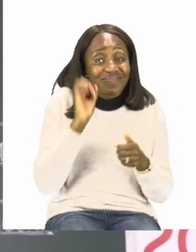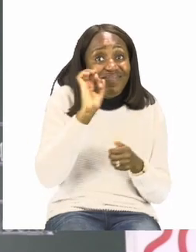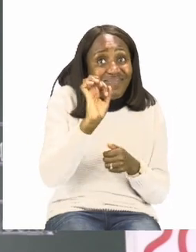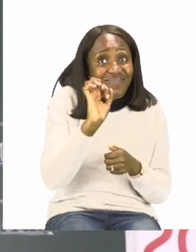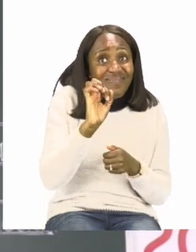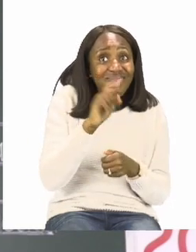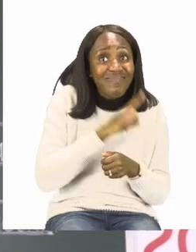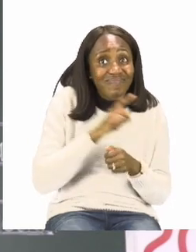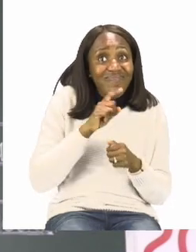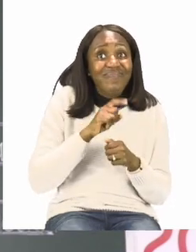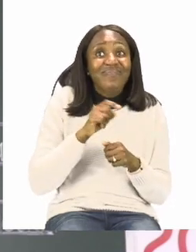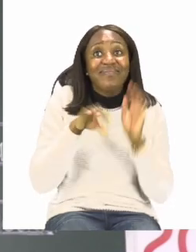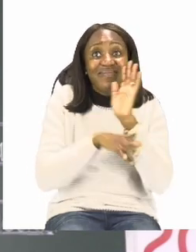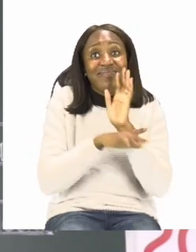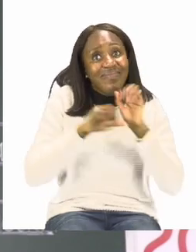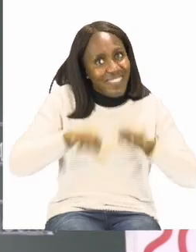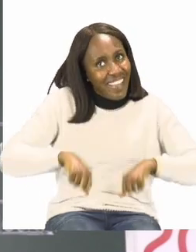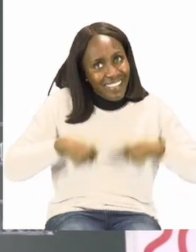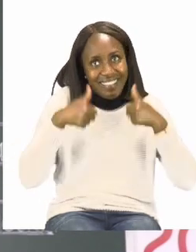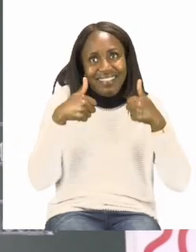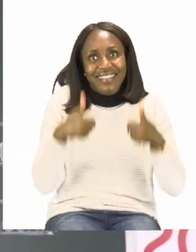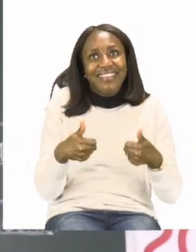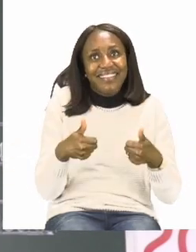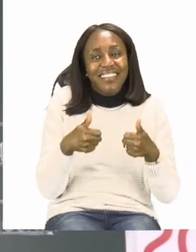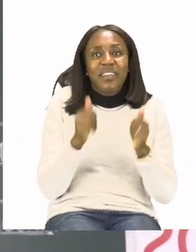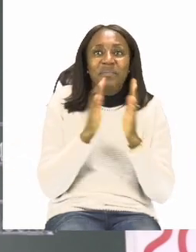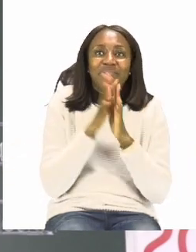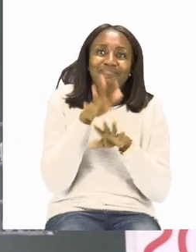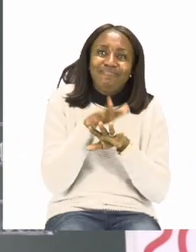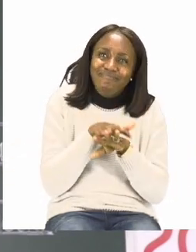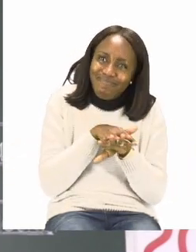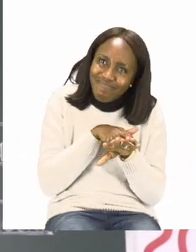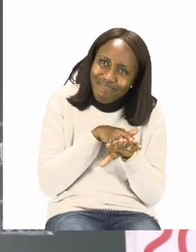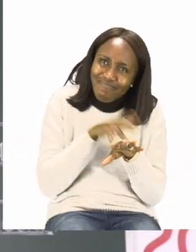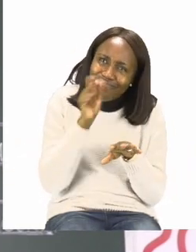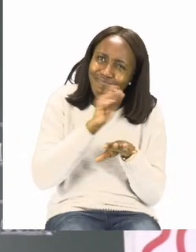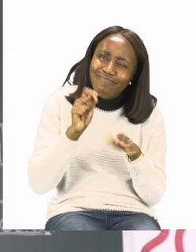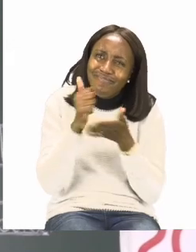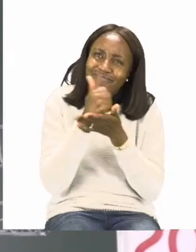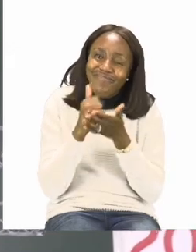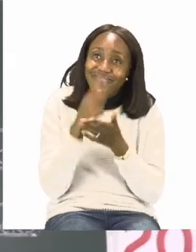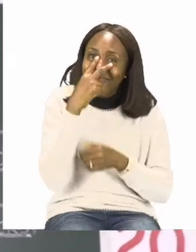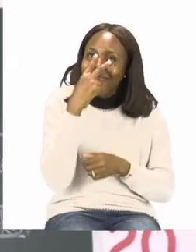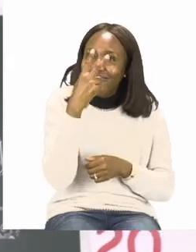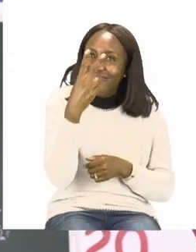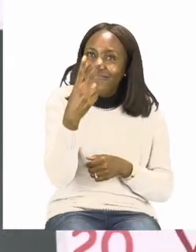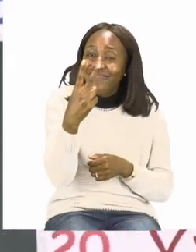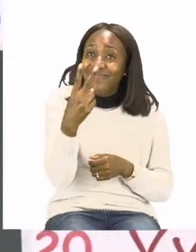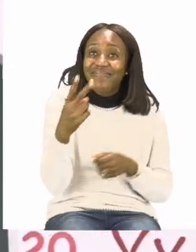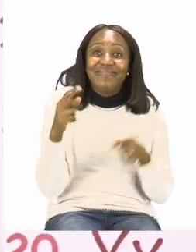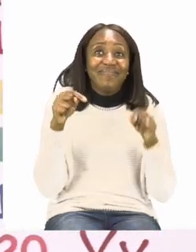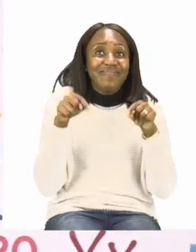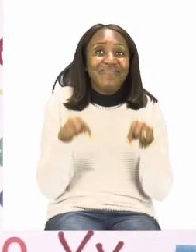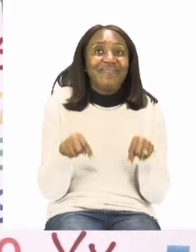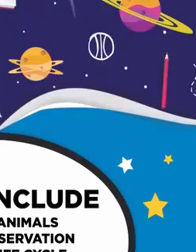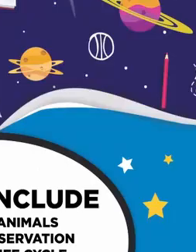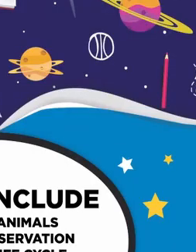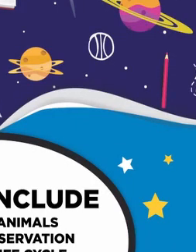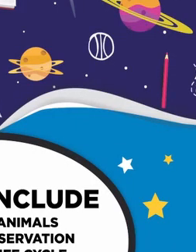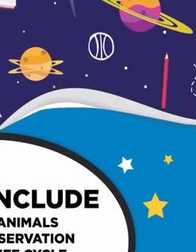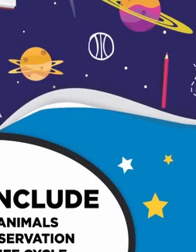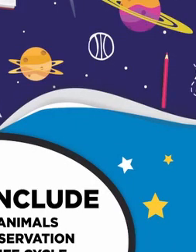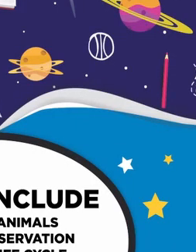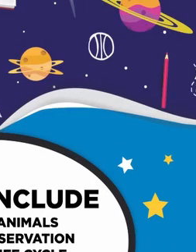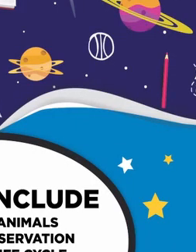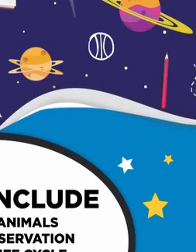very healthy for us. Take your time, shape your letters, and I'll see you soon after the advert break. Do you